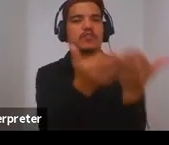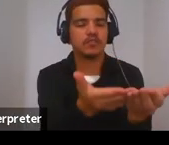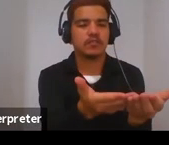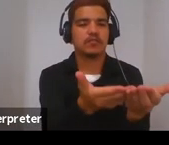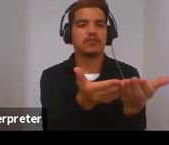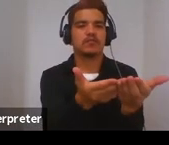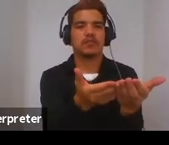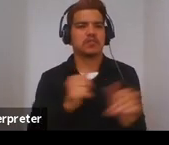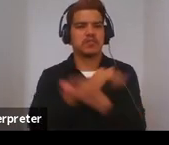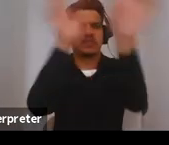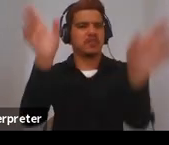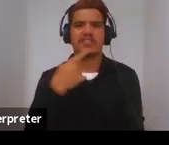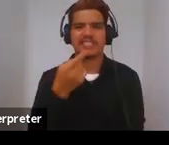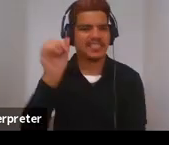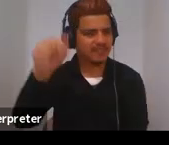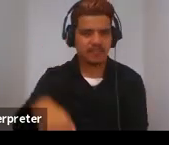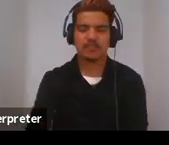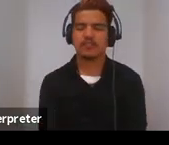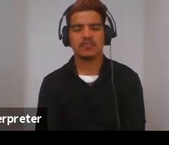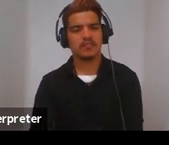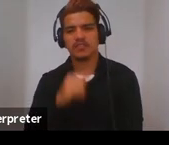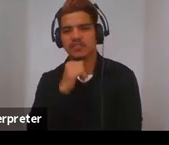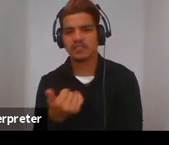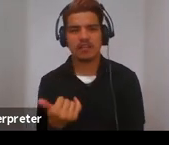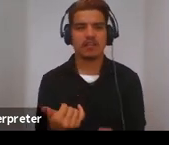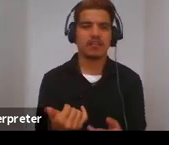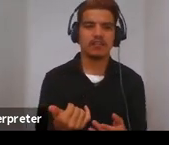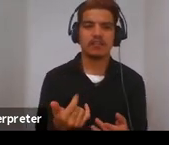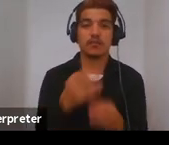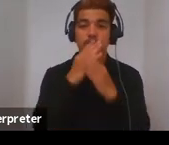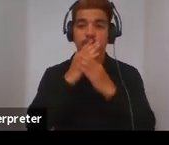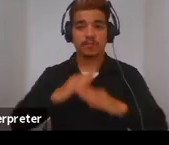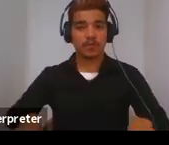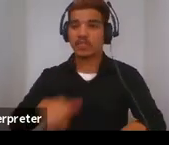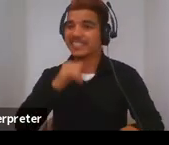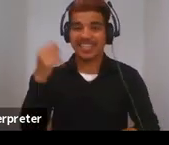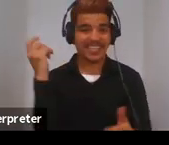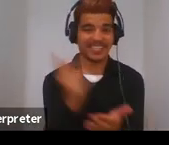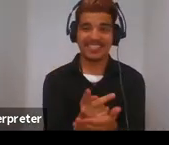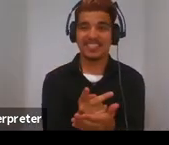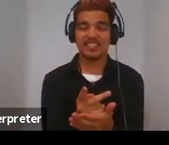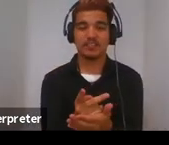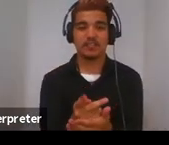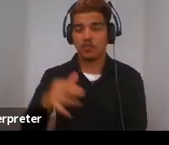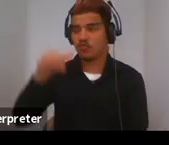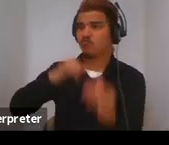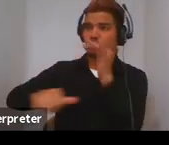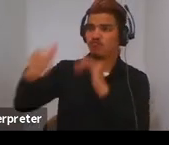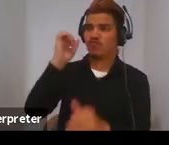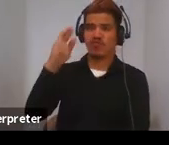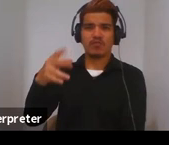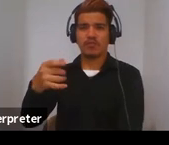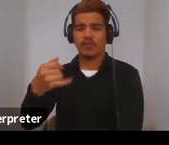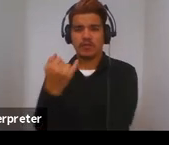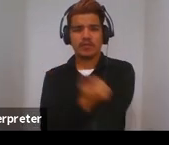clearly stated yes. It is not inferred. Silence is not consent. Being drunk or drugged or unable